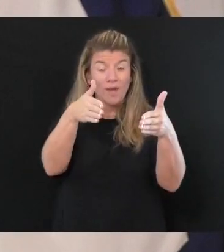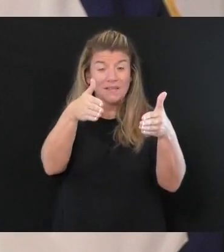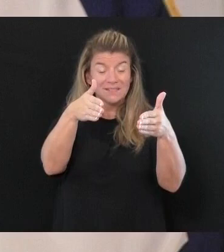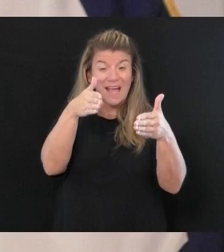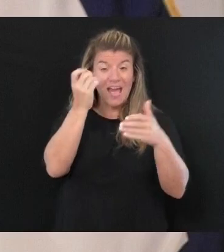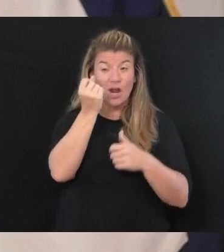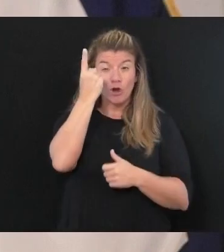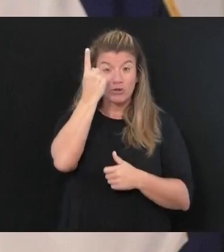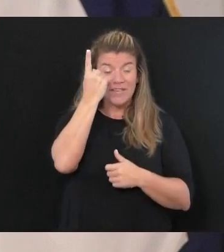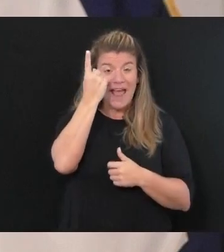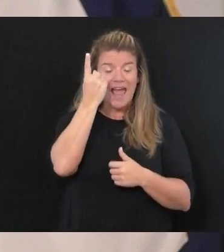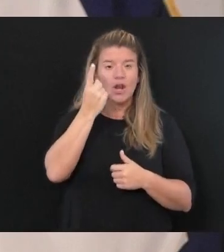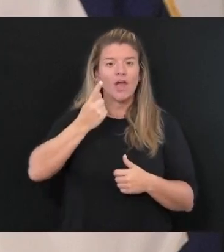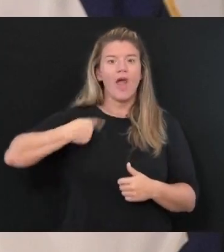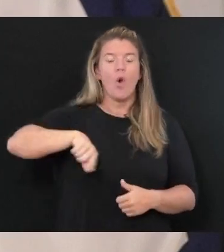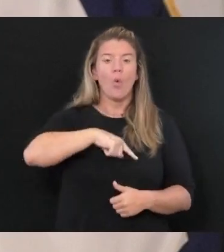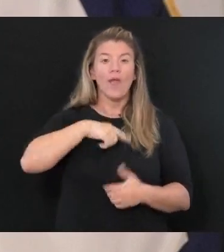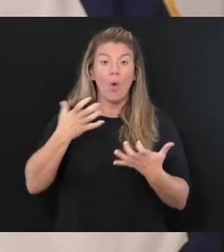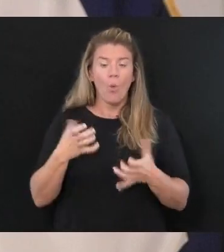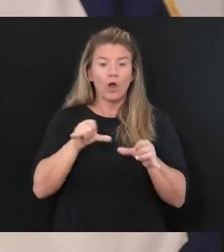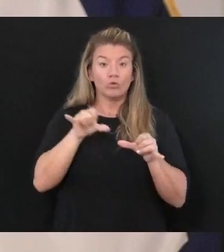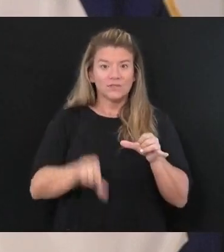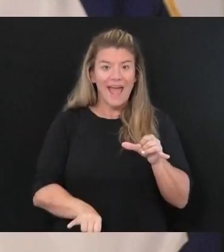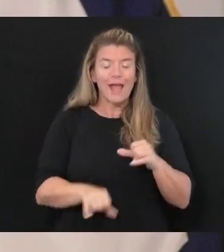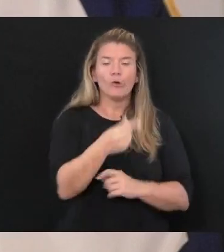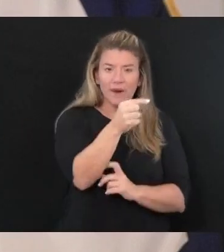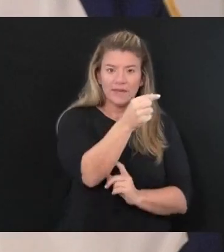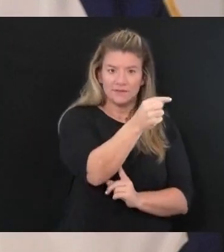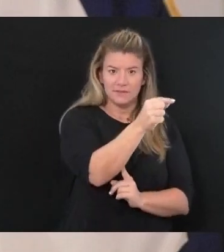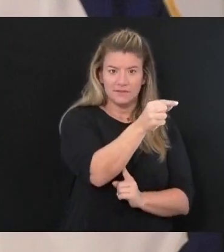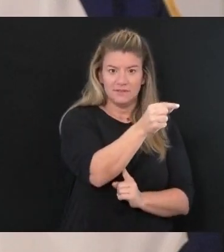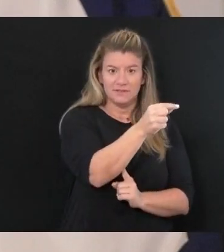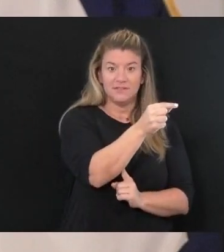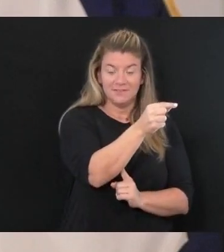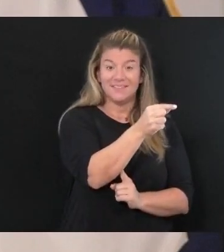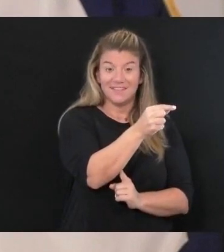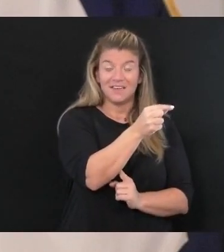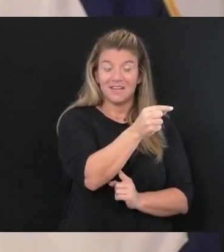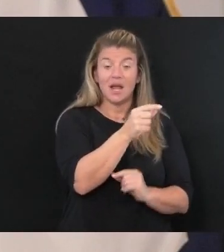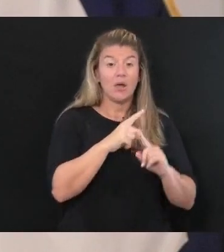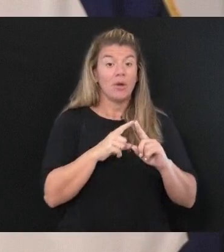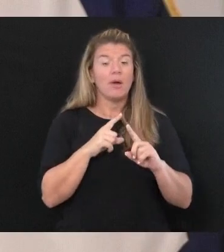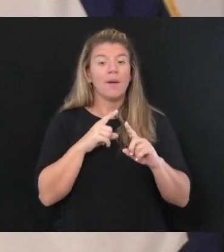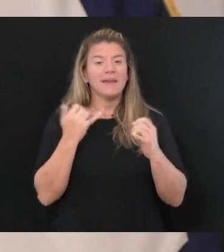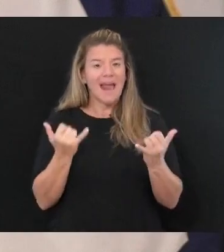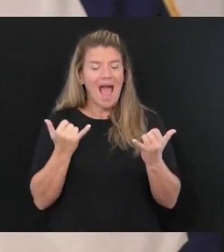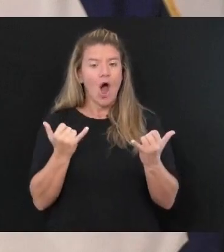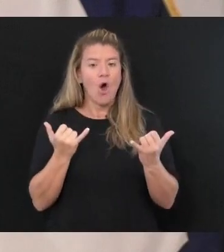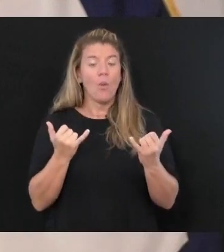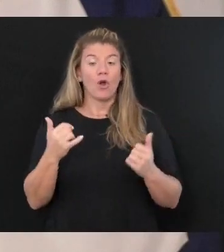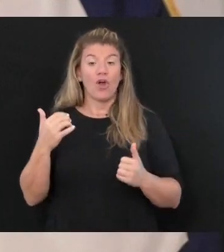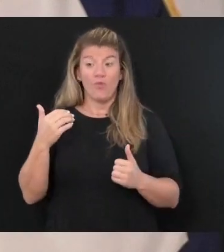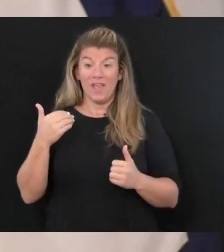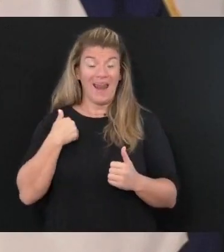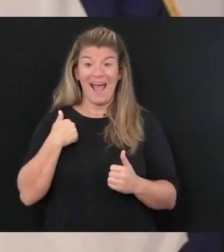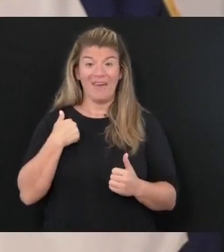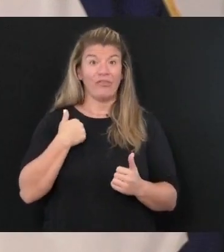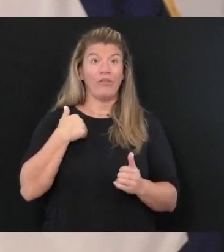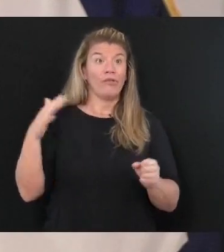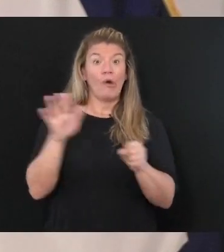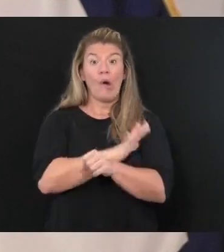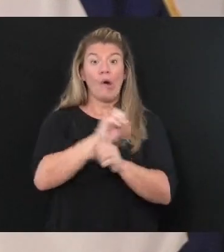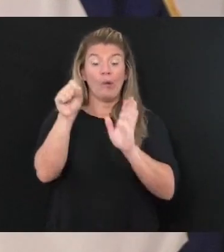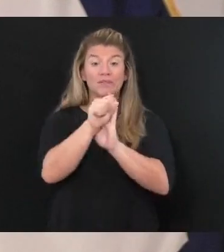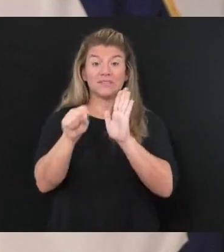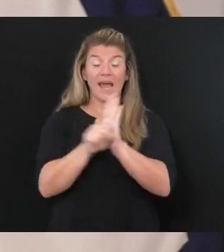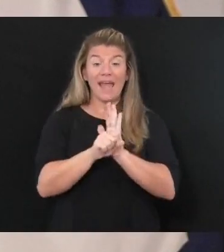to try to stay in green is where we want everybody. But if we can have everybody in green and yellow,